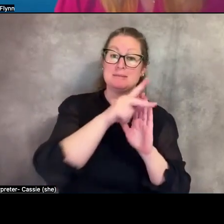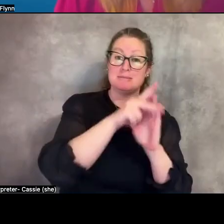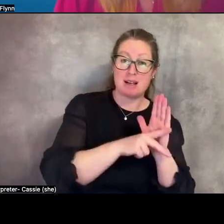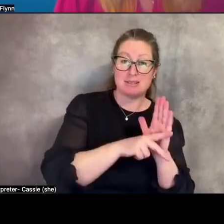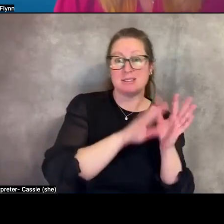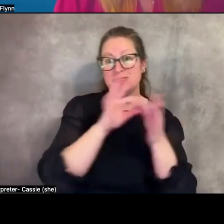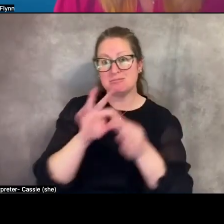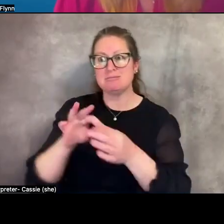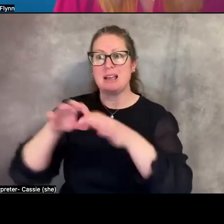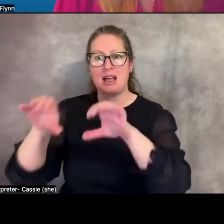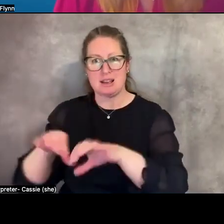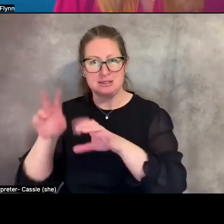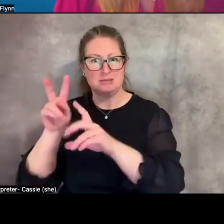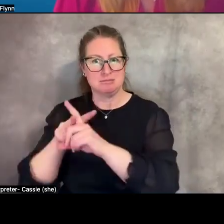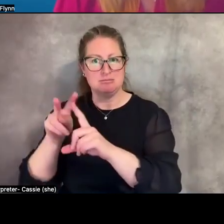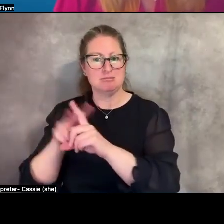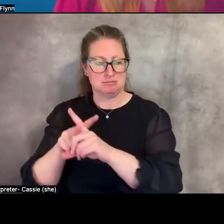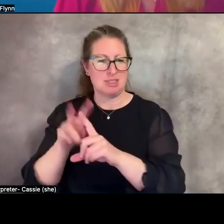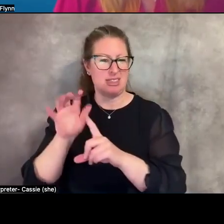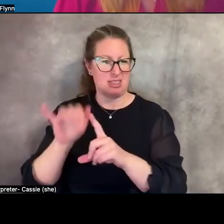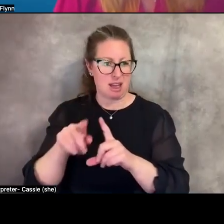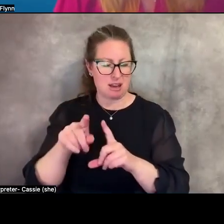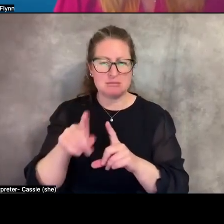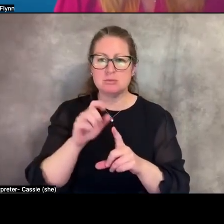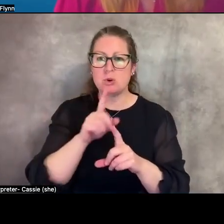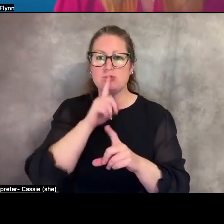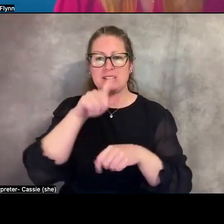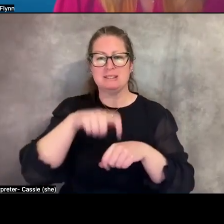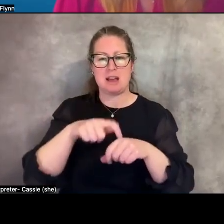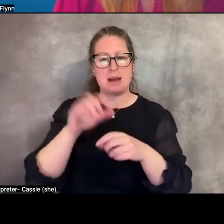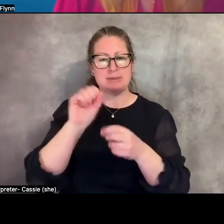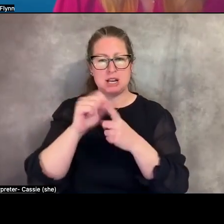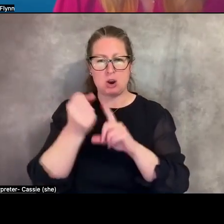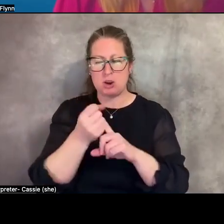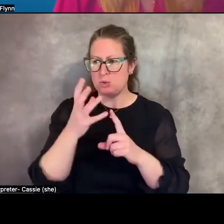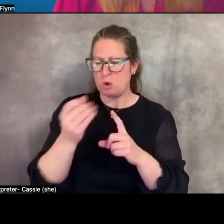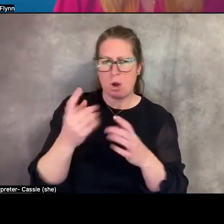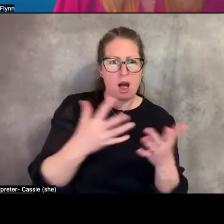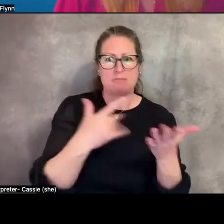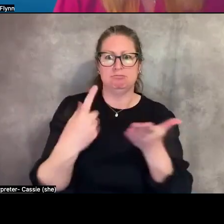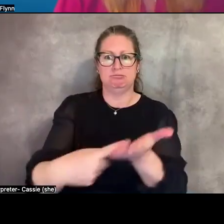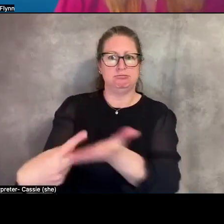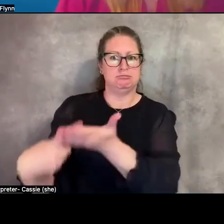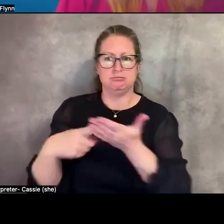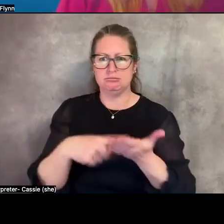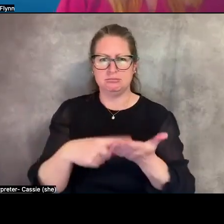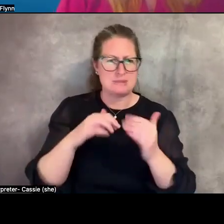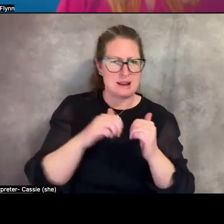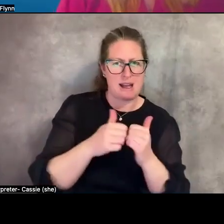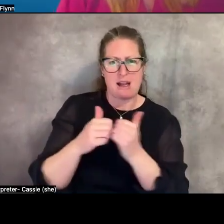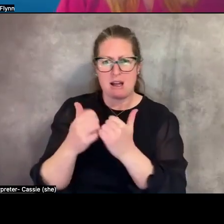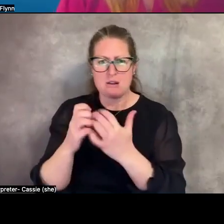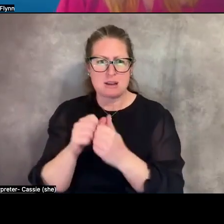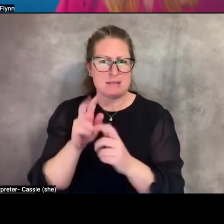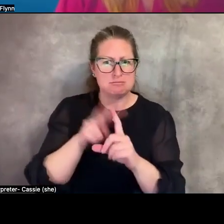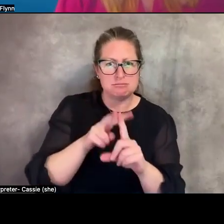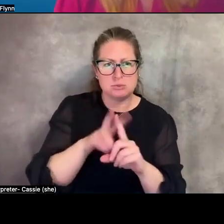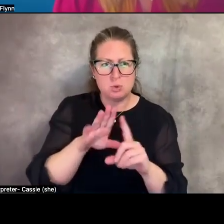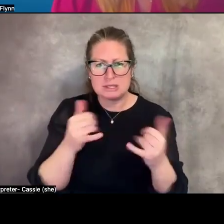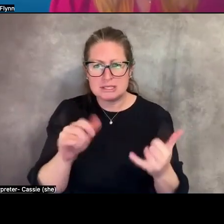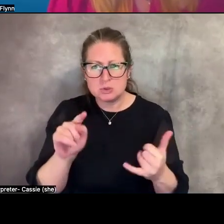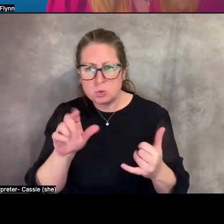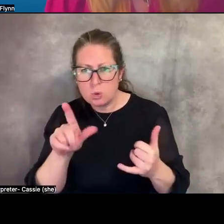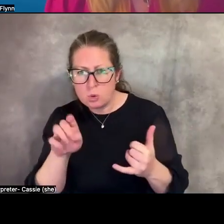practical application. By utilizing real-time scenarios, we facilitated discussions on utilizing existing tools to